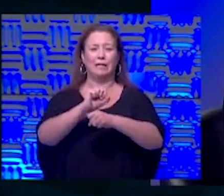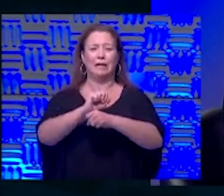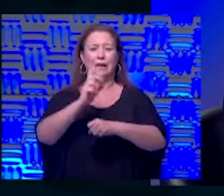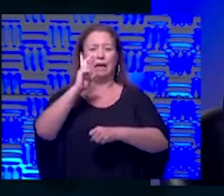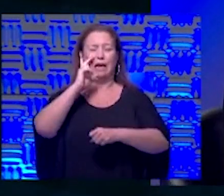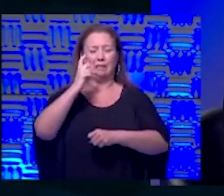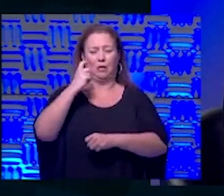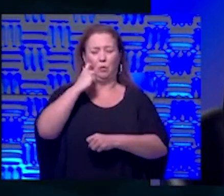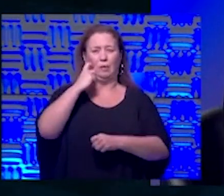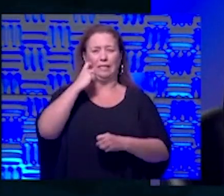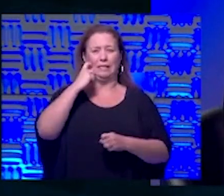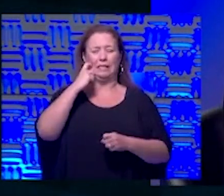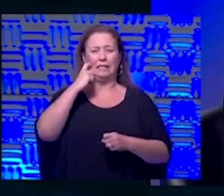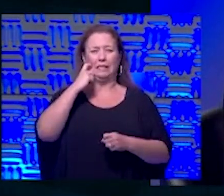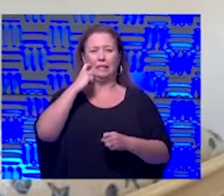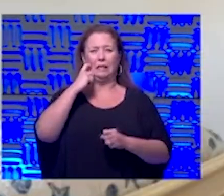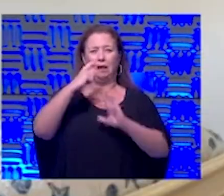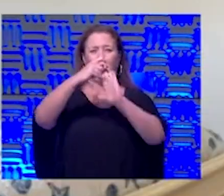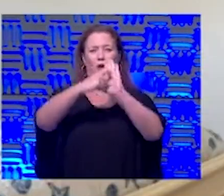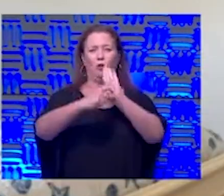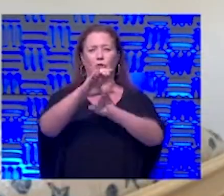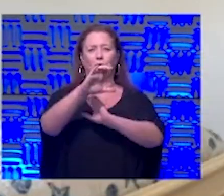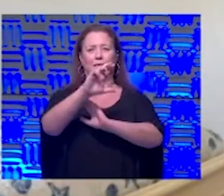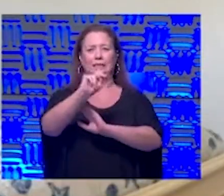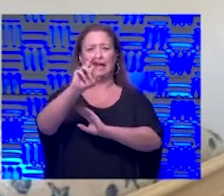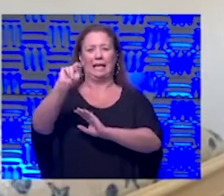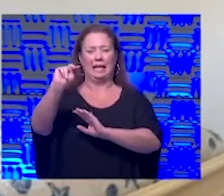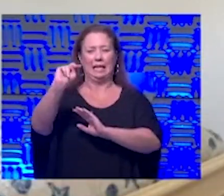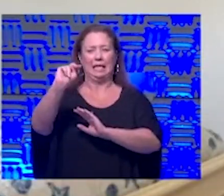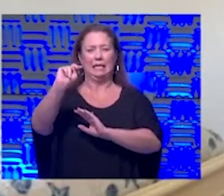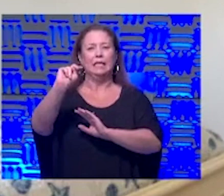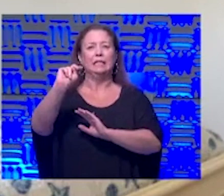saw a recent article on CNN that the